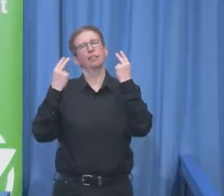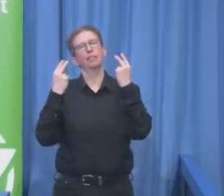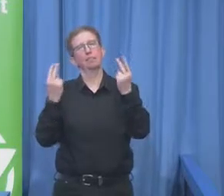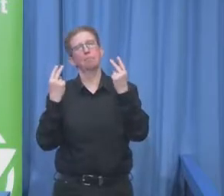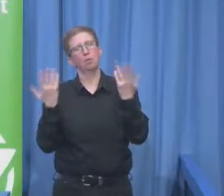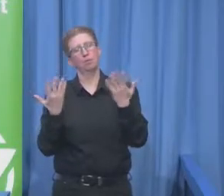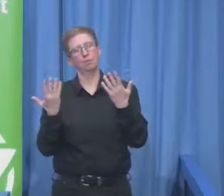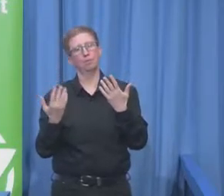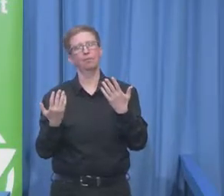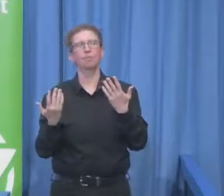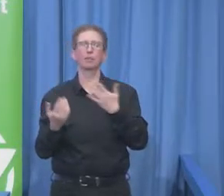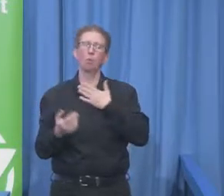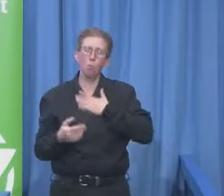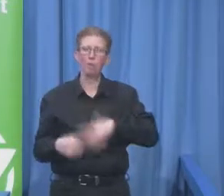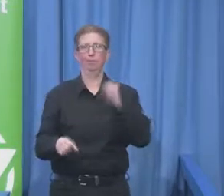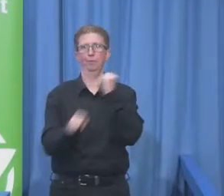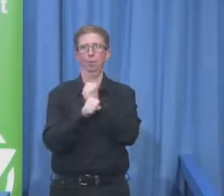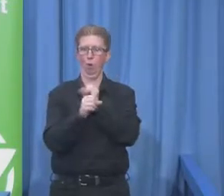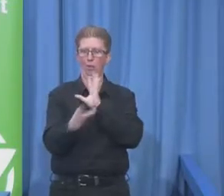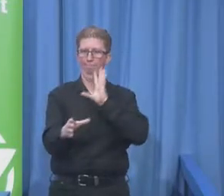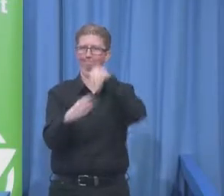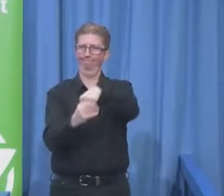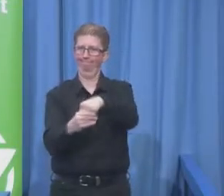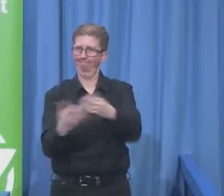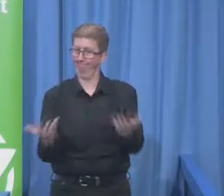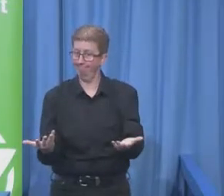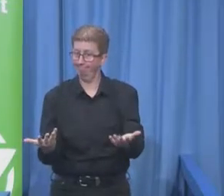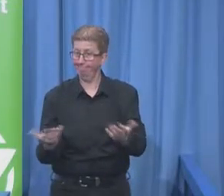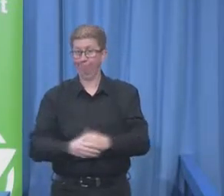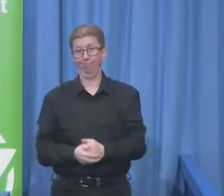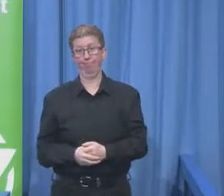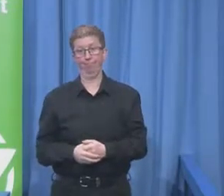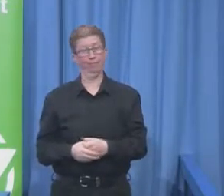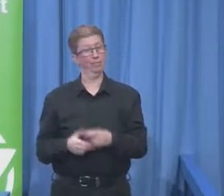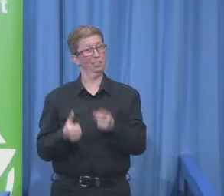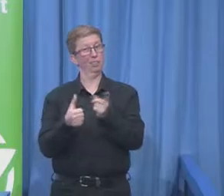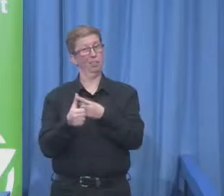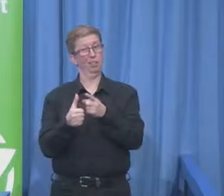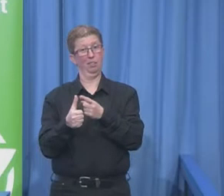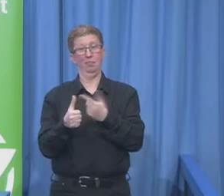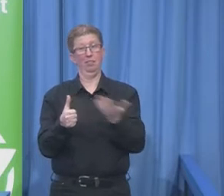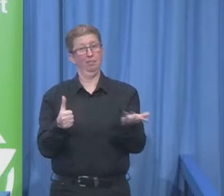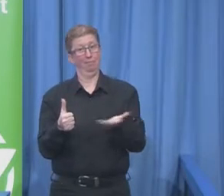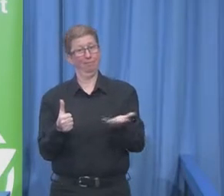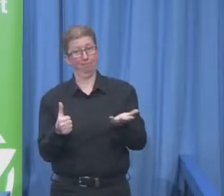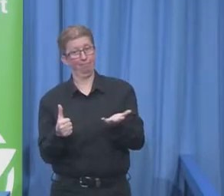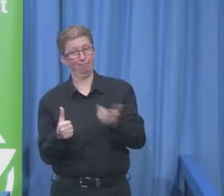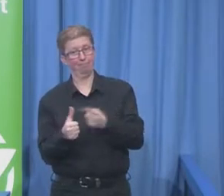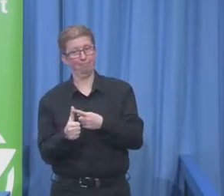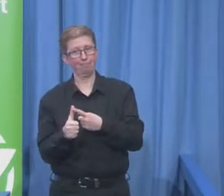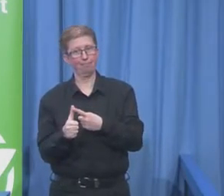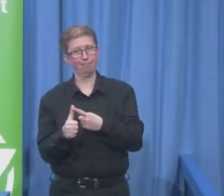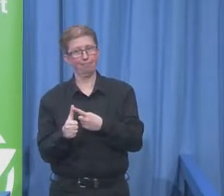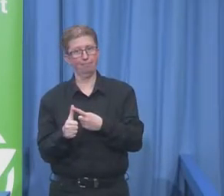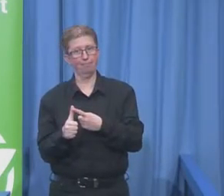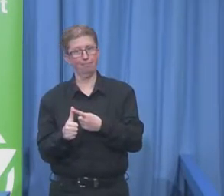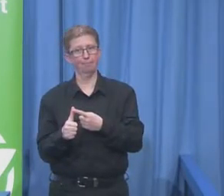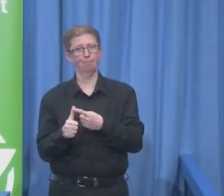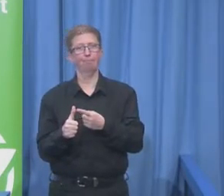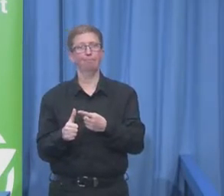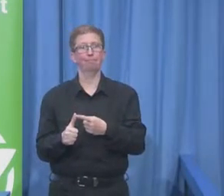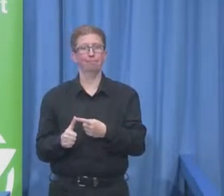The first point I'd like to emphasize is the difference about this work is that this work cannot be done if you do